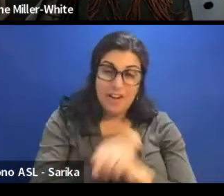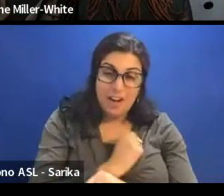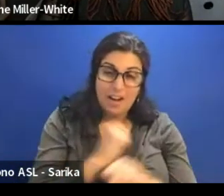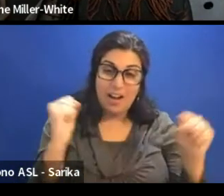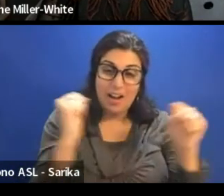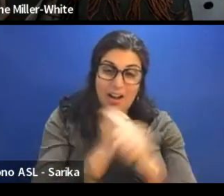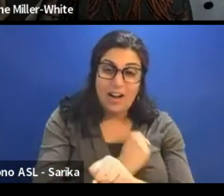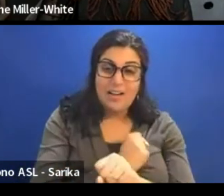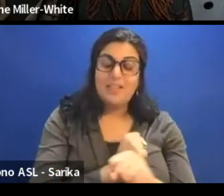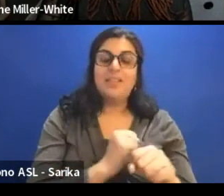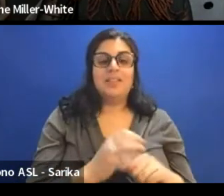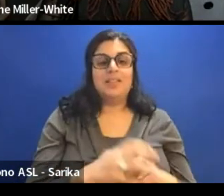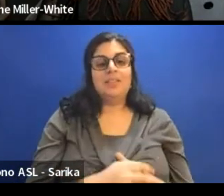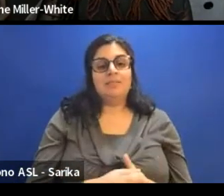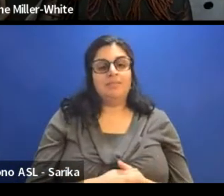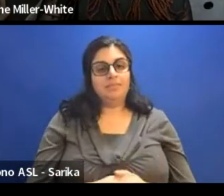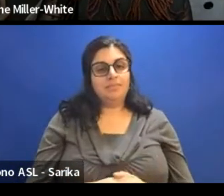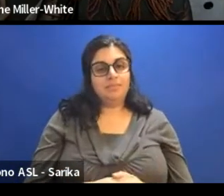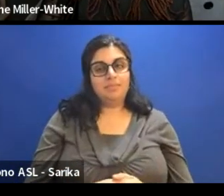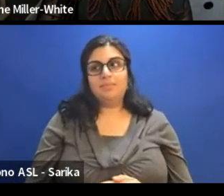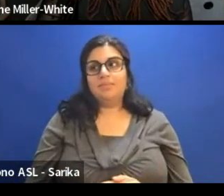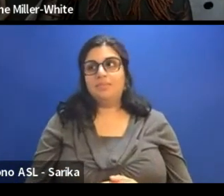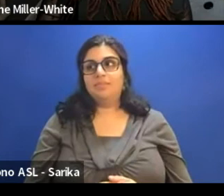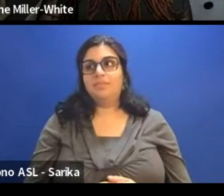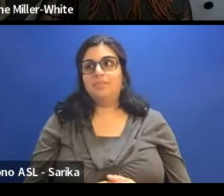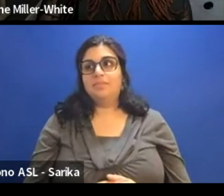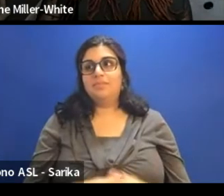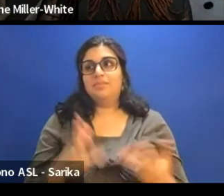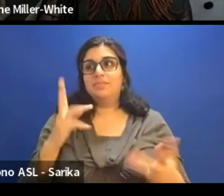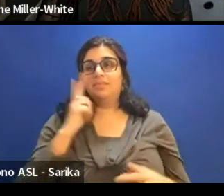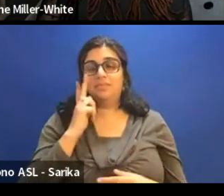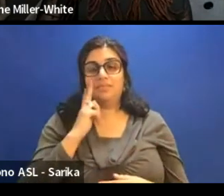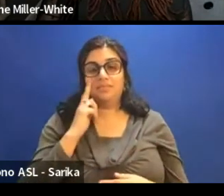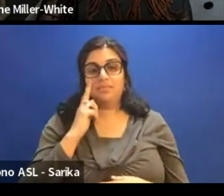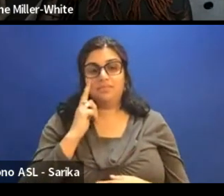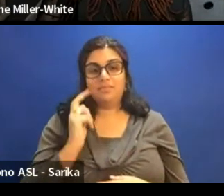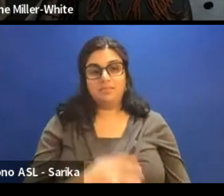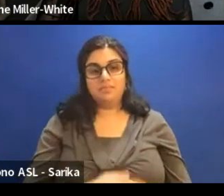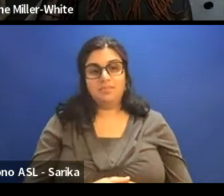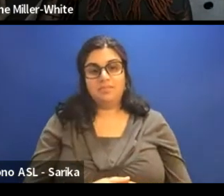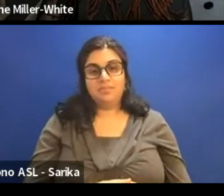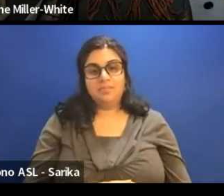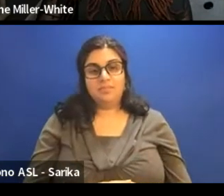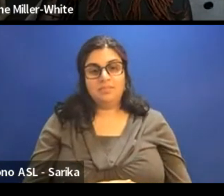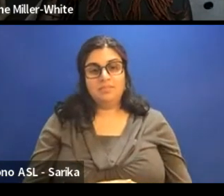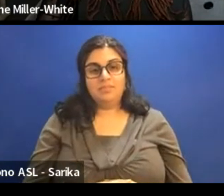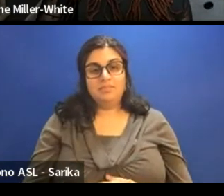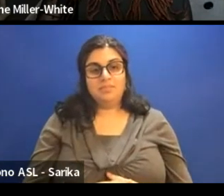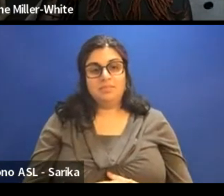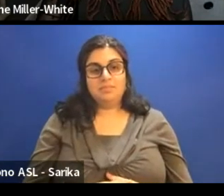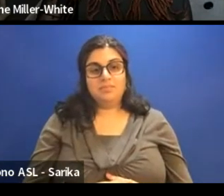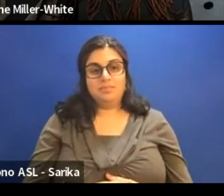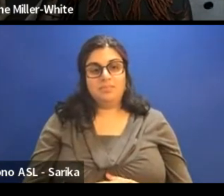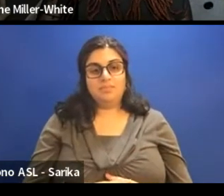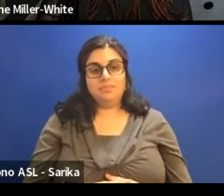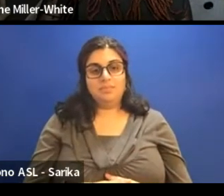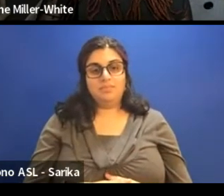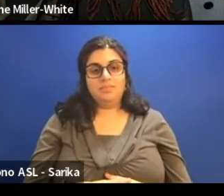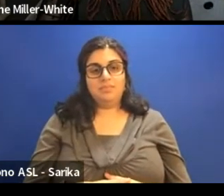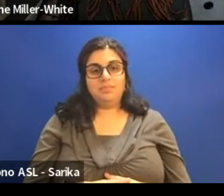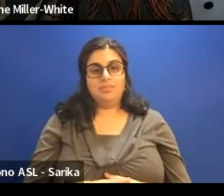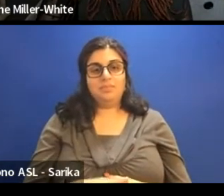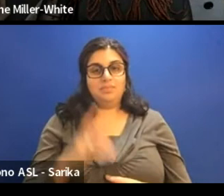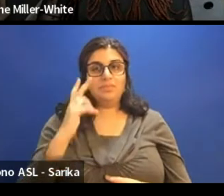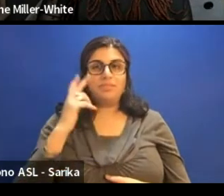because I've seen not only, you know, I've just seen so many